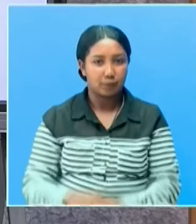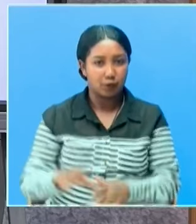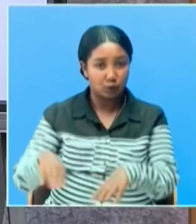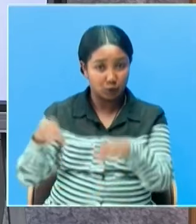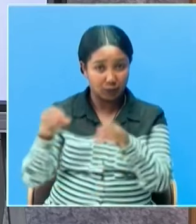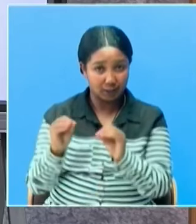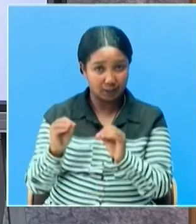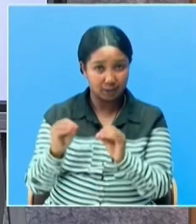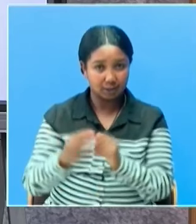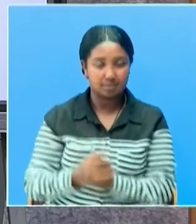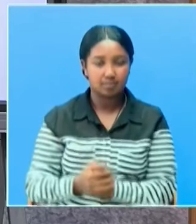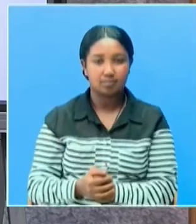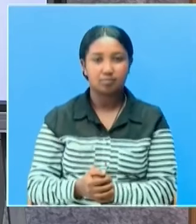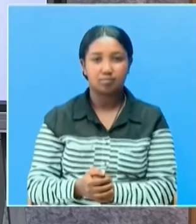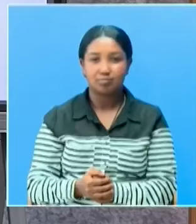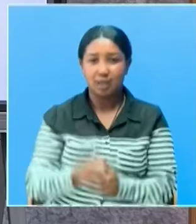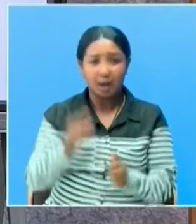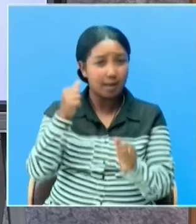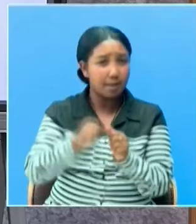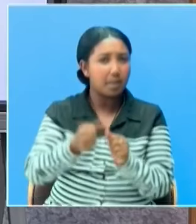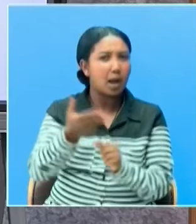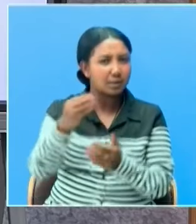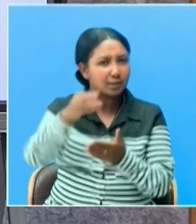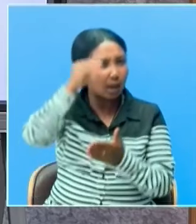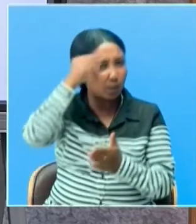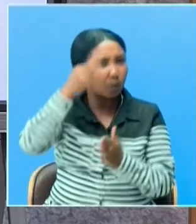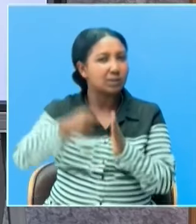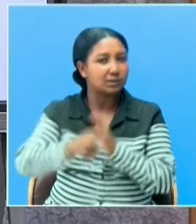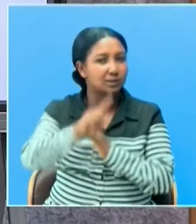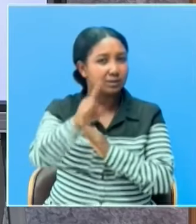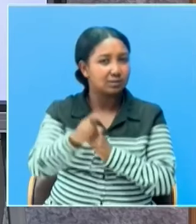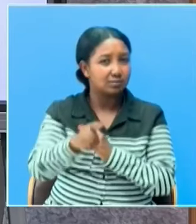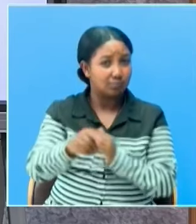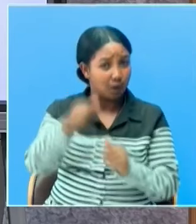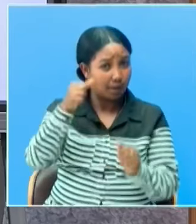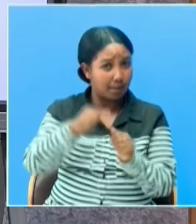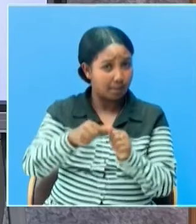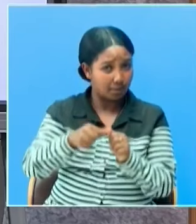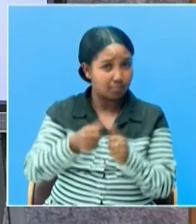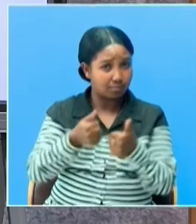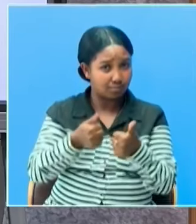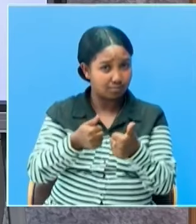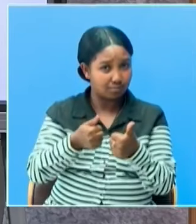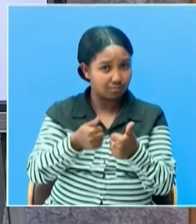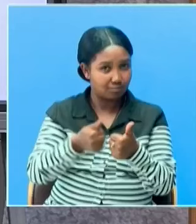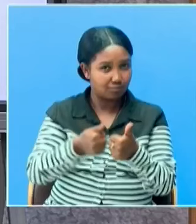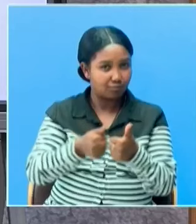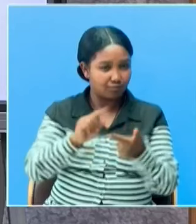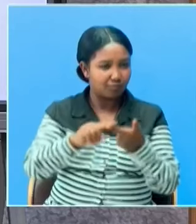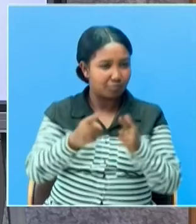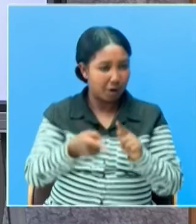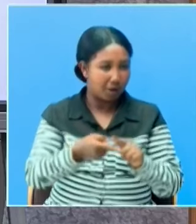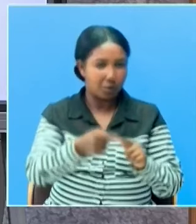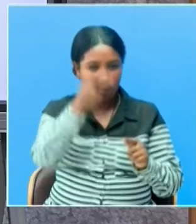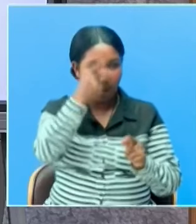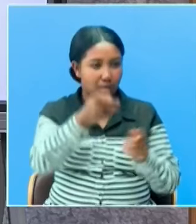Students, did you remember what we learned in the previous class? Please, tell to your parents.